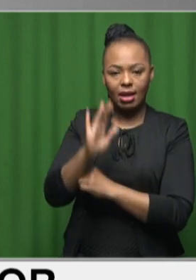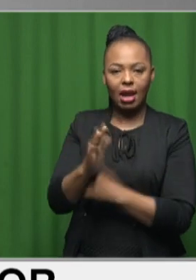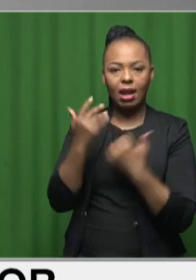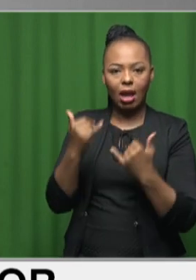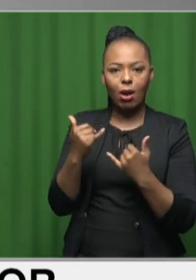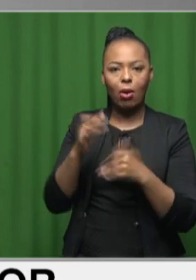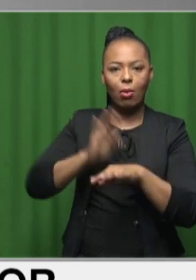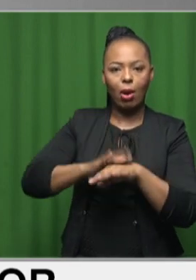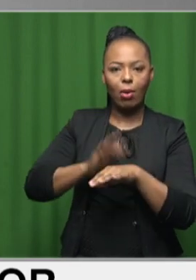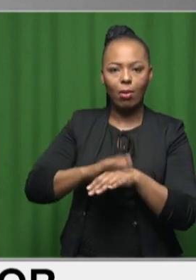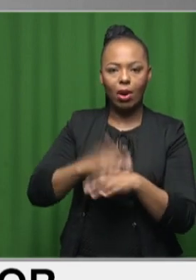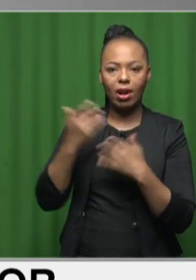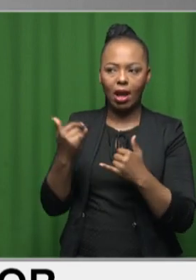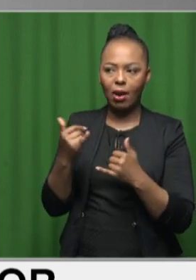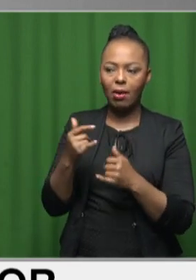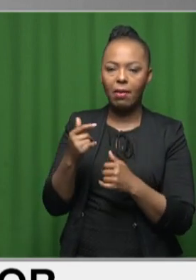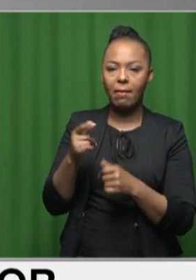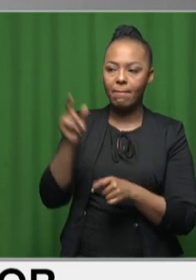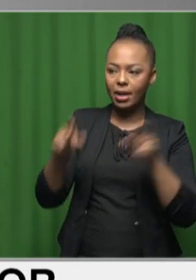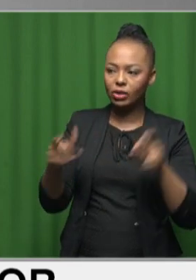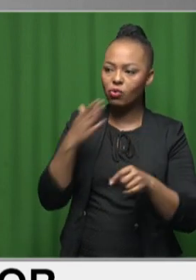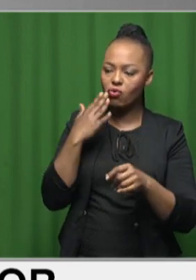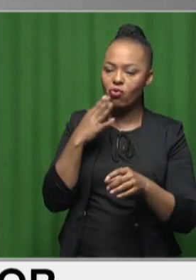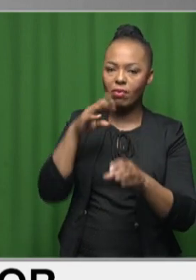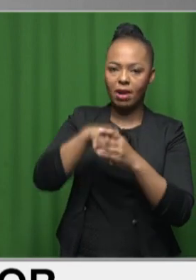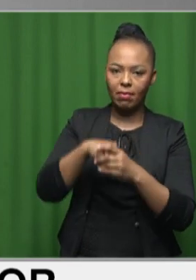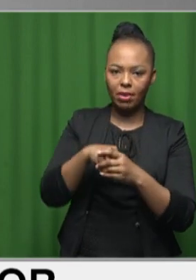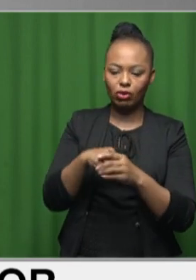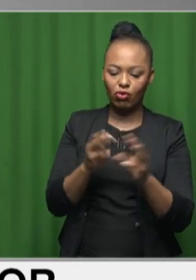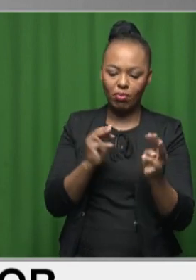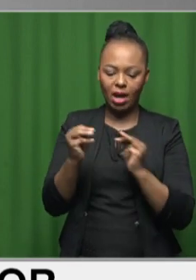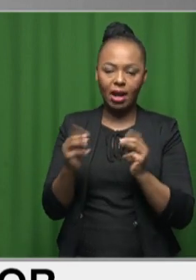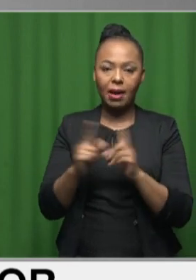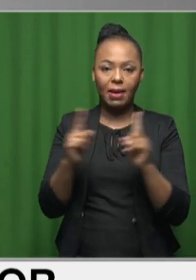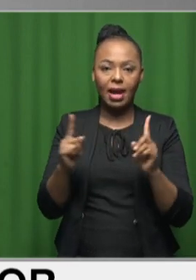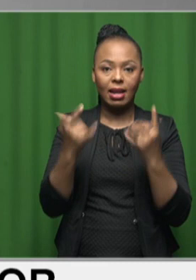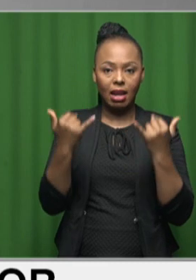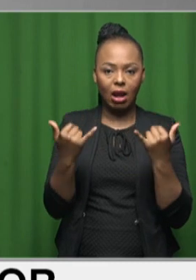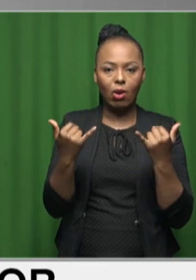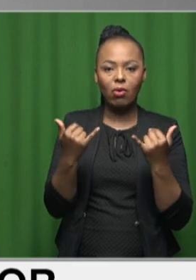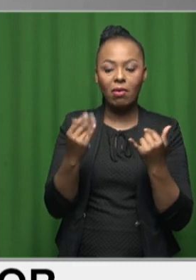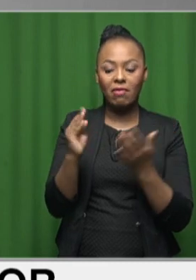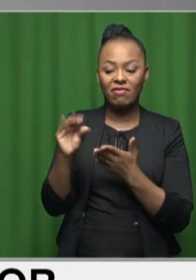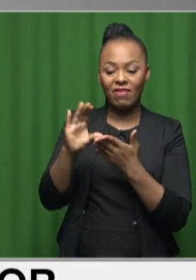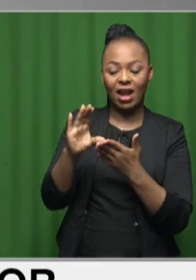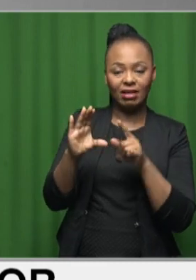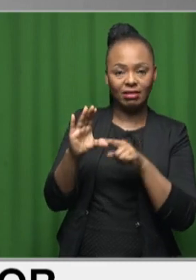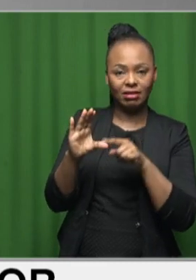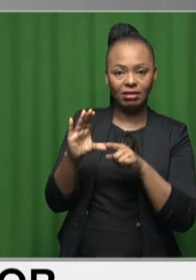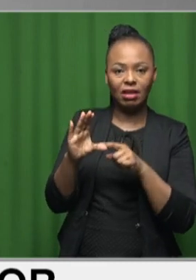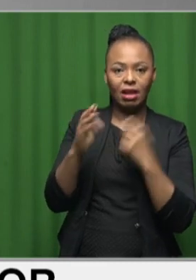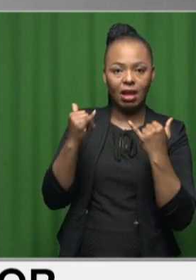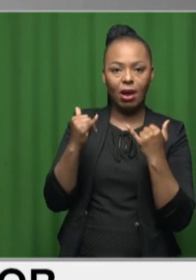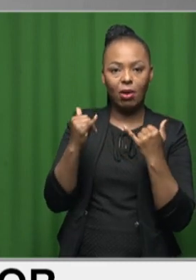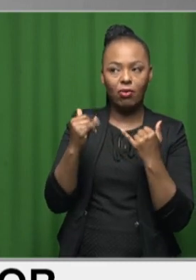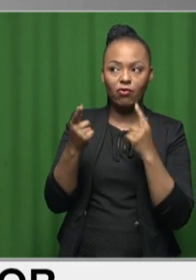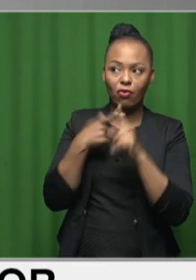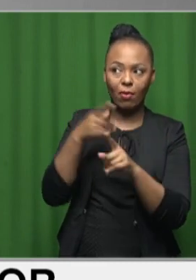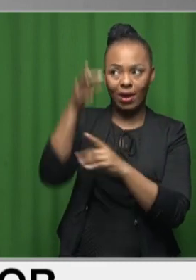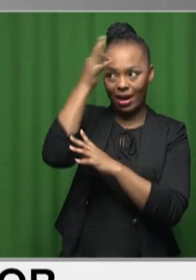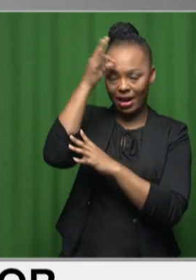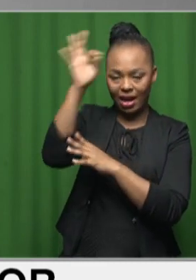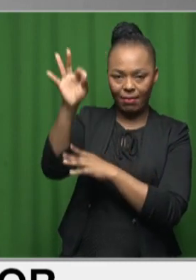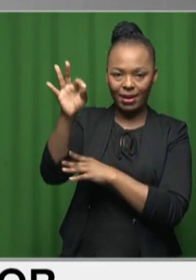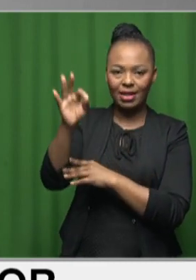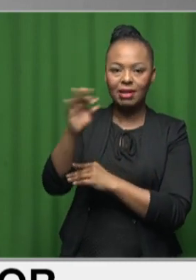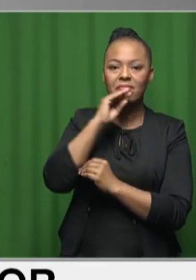more players. That would be something that we would in the future consider. But for now, the fund, the grant that has been given by government, which